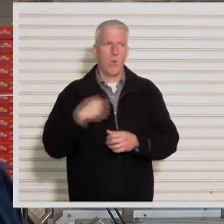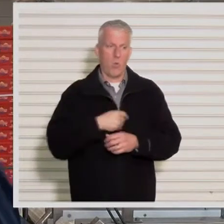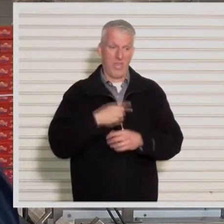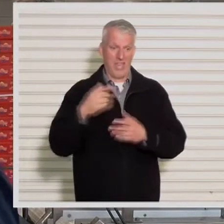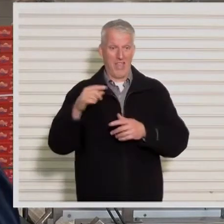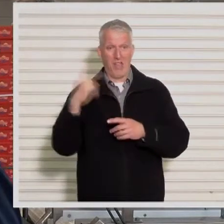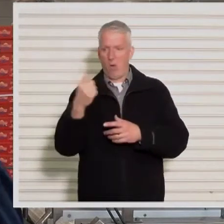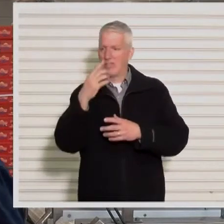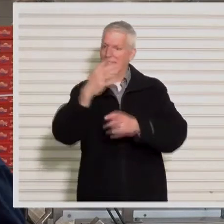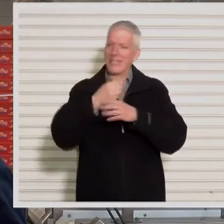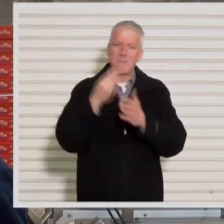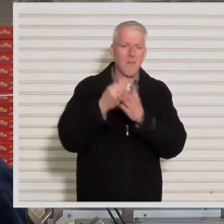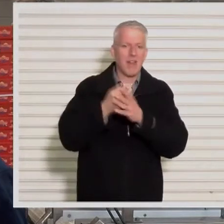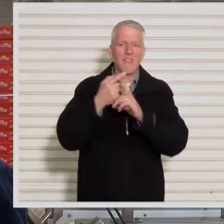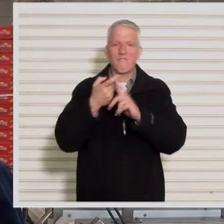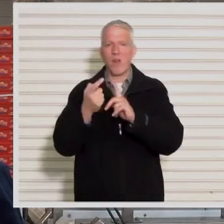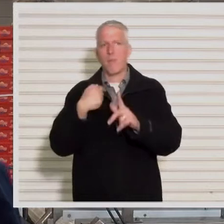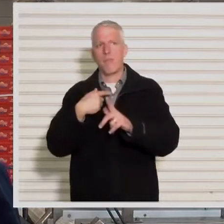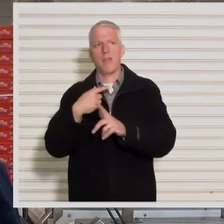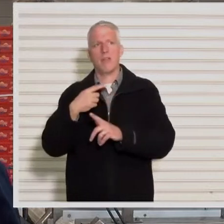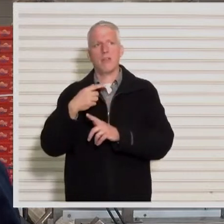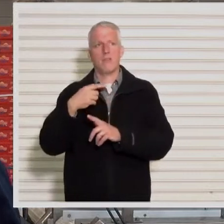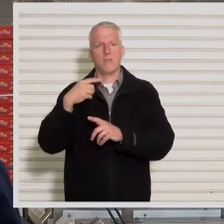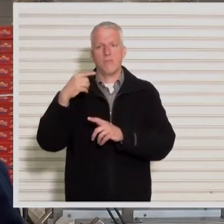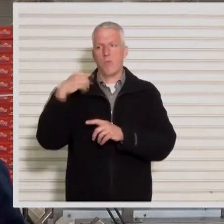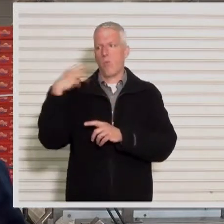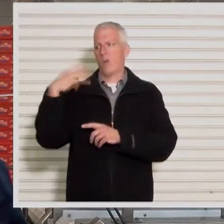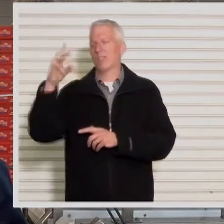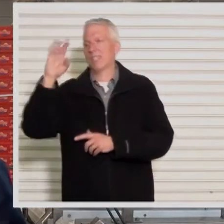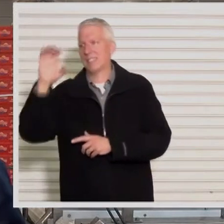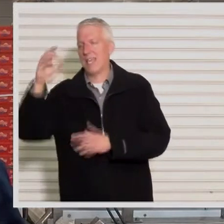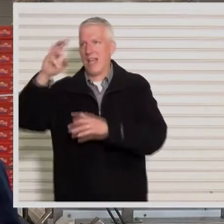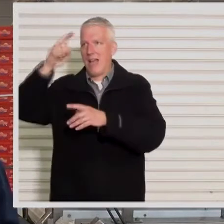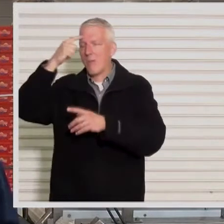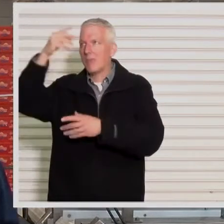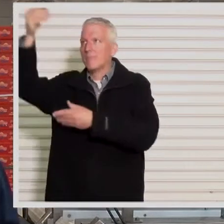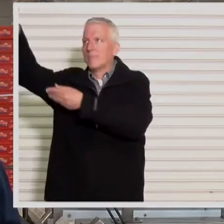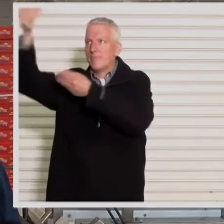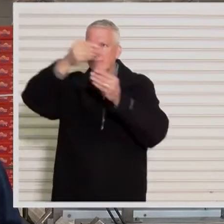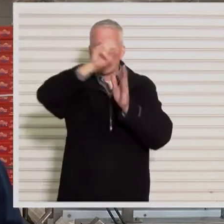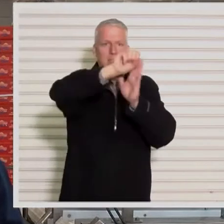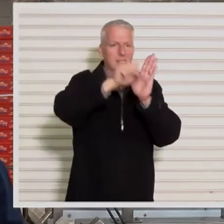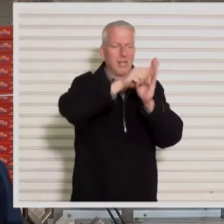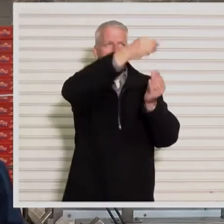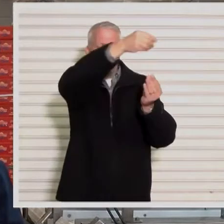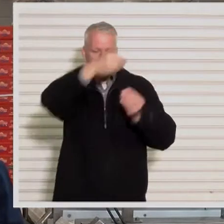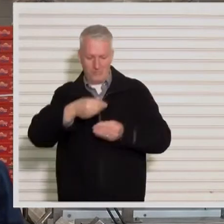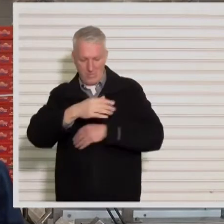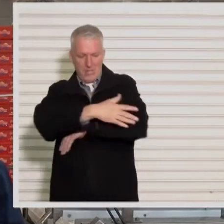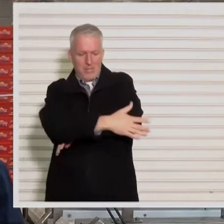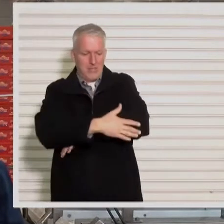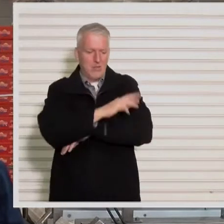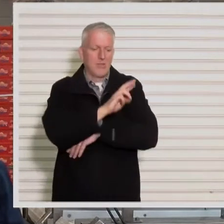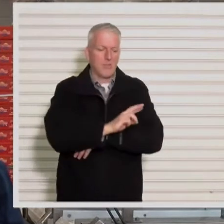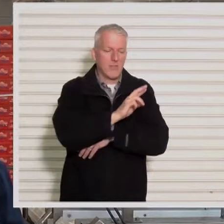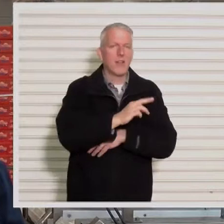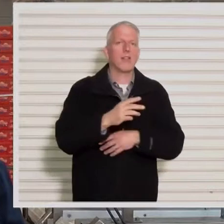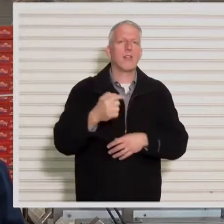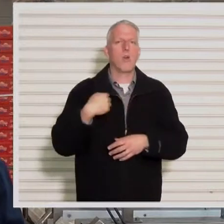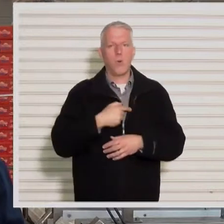federal level, at the state level, comes through us. And then we work with the ground to implement and to coordinate and to